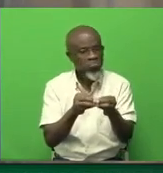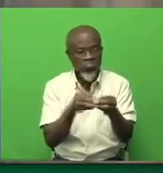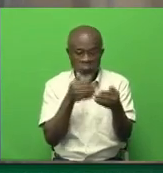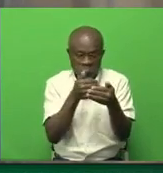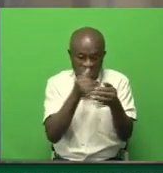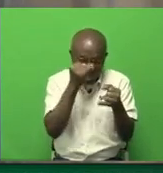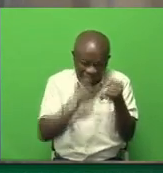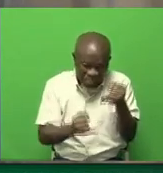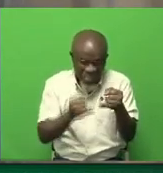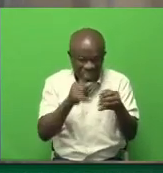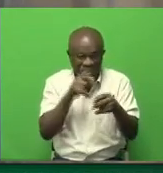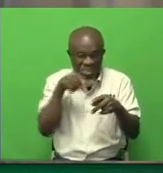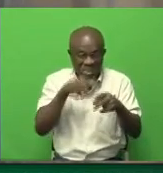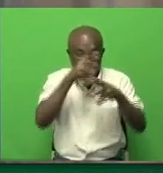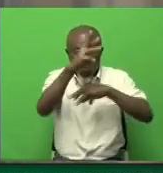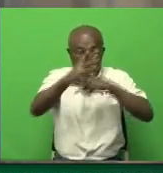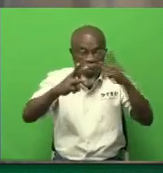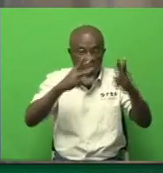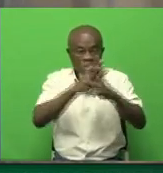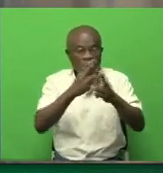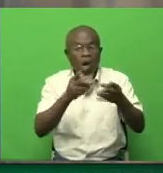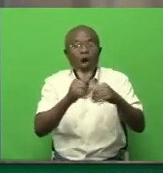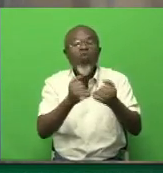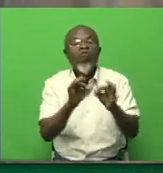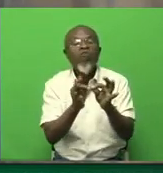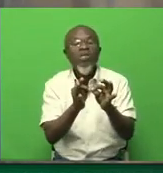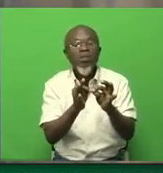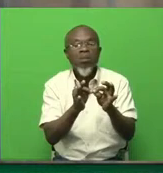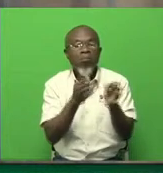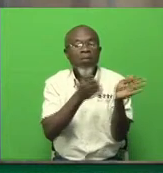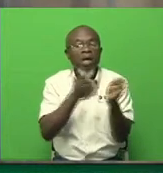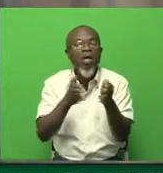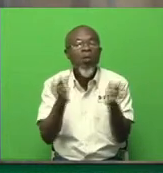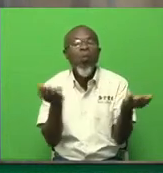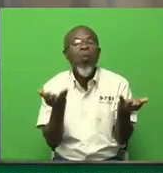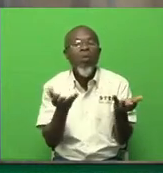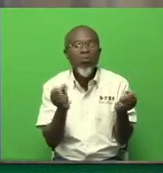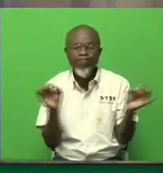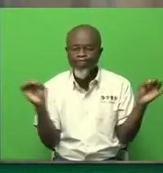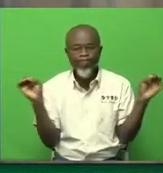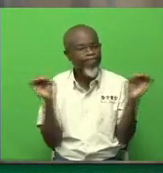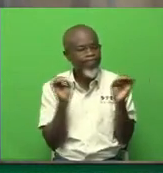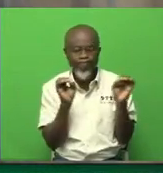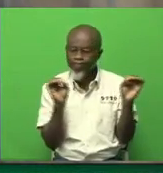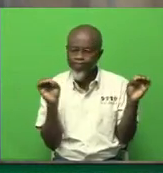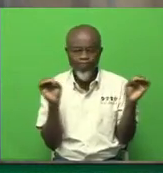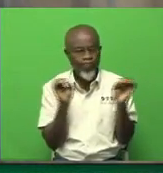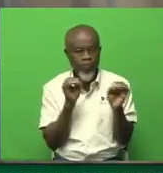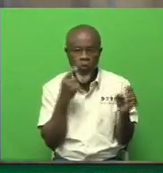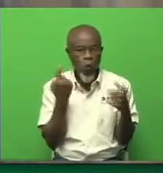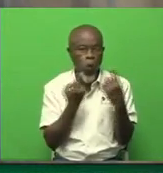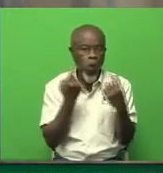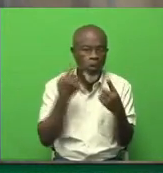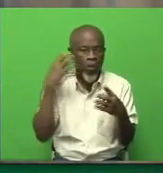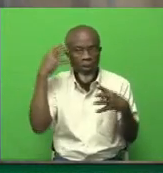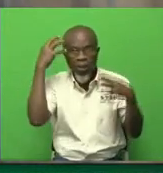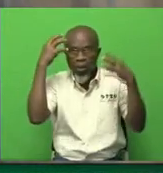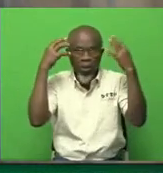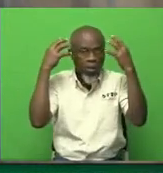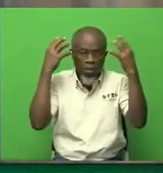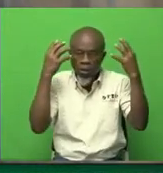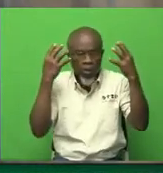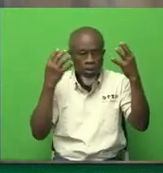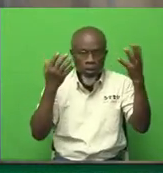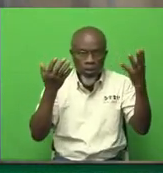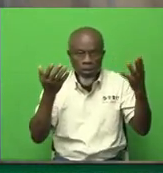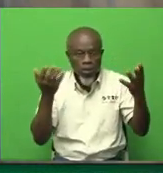what has been done to address this problem nothing only very confused and incompetent persons but